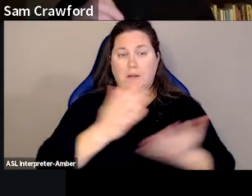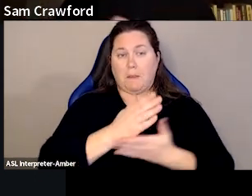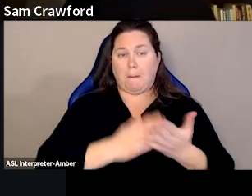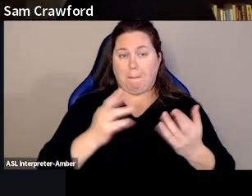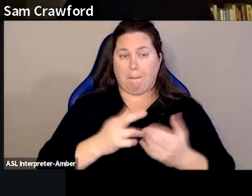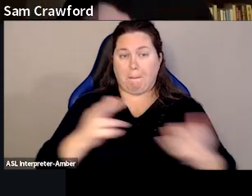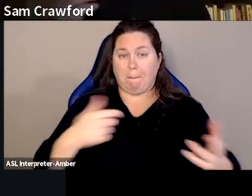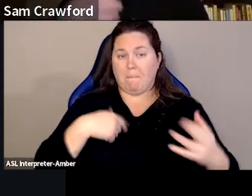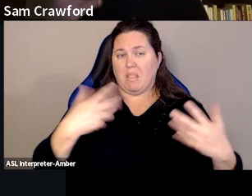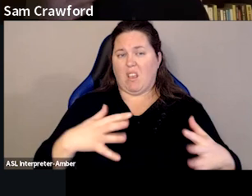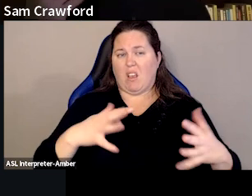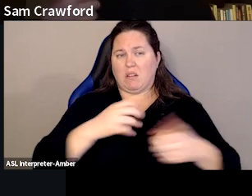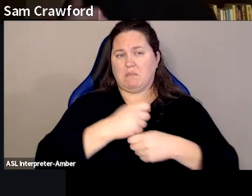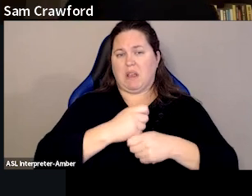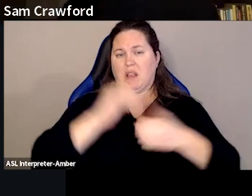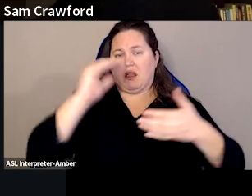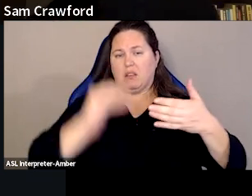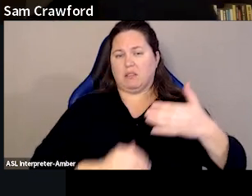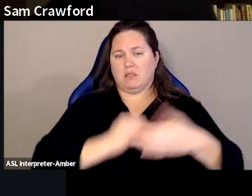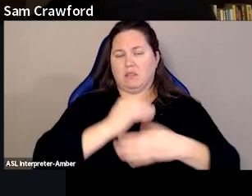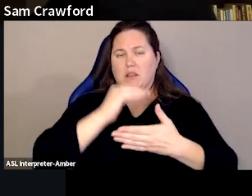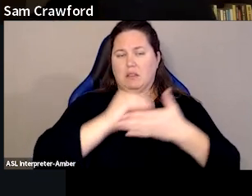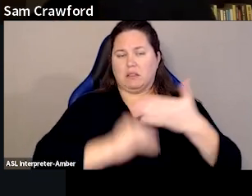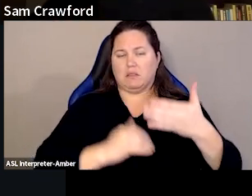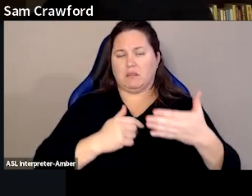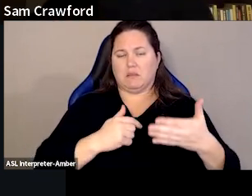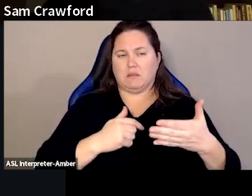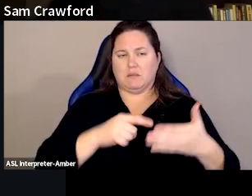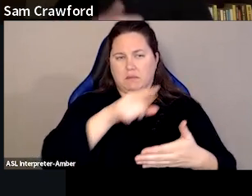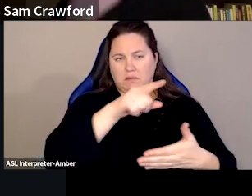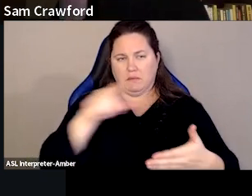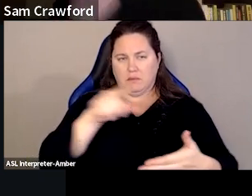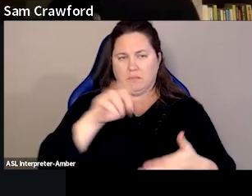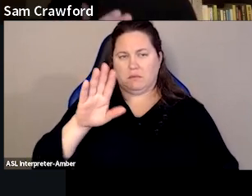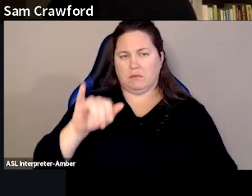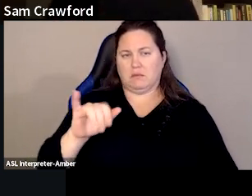list together, as I've mentioned a couple of times, over here at